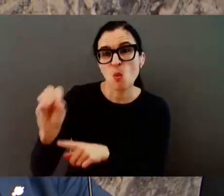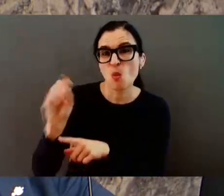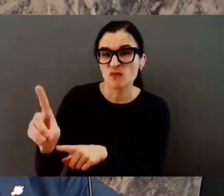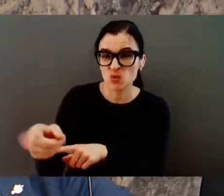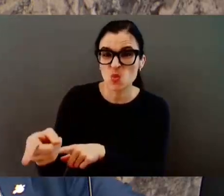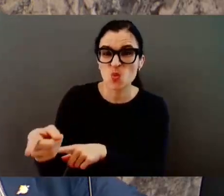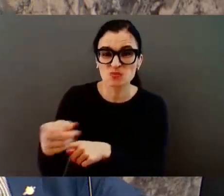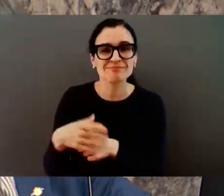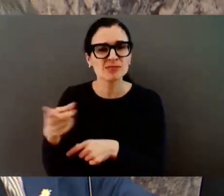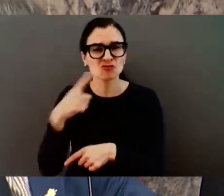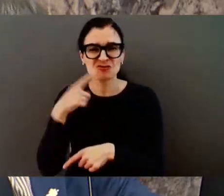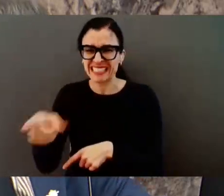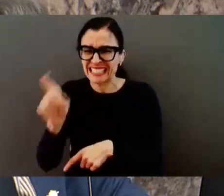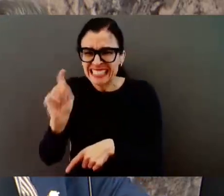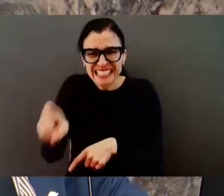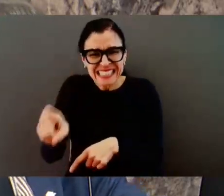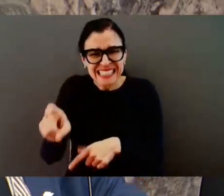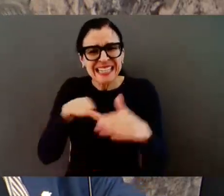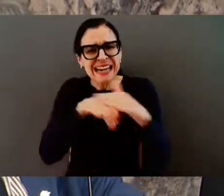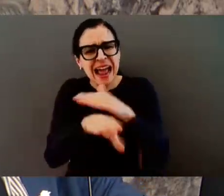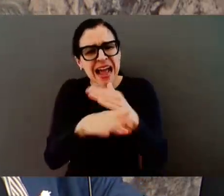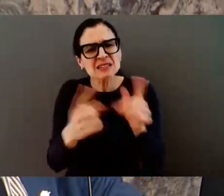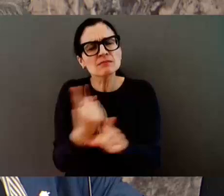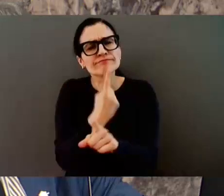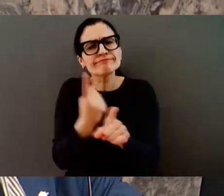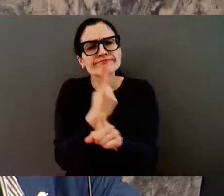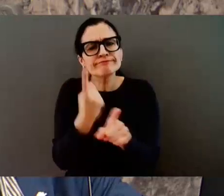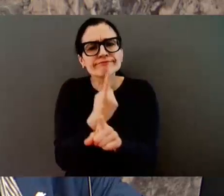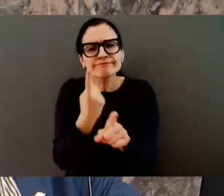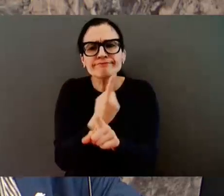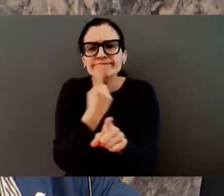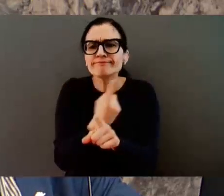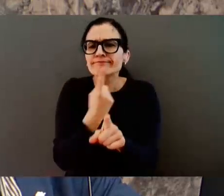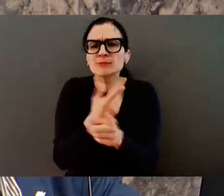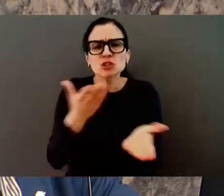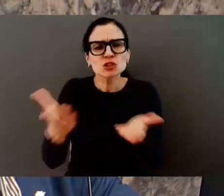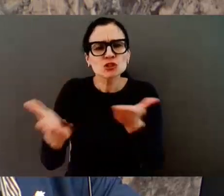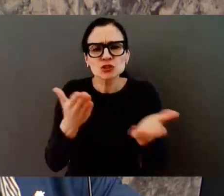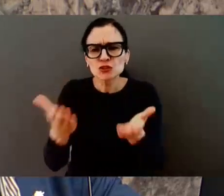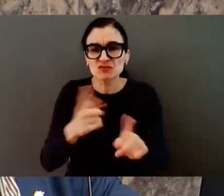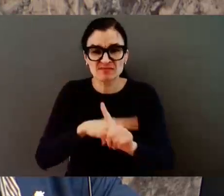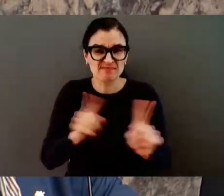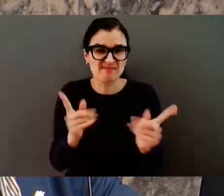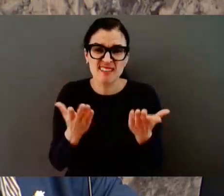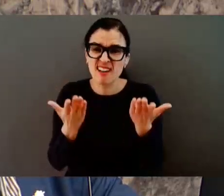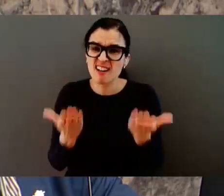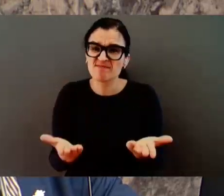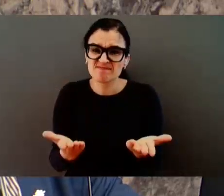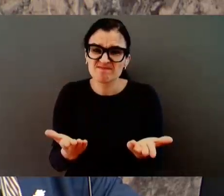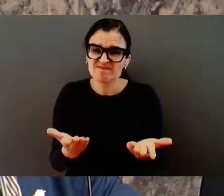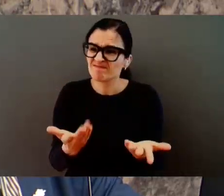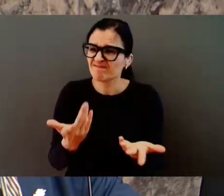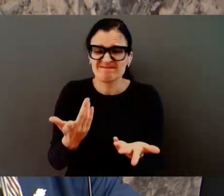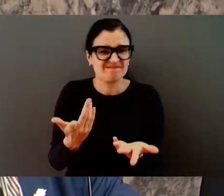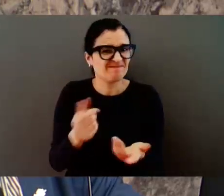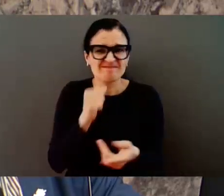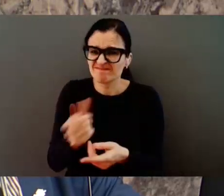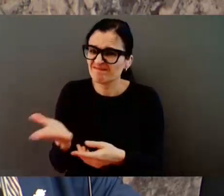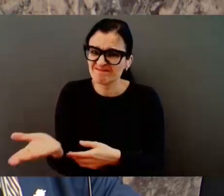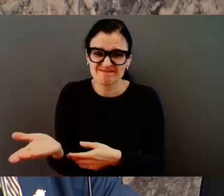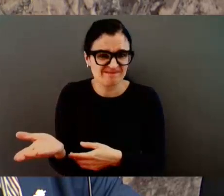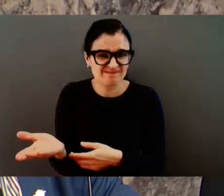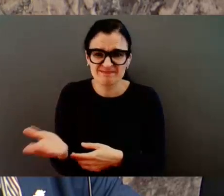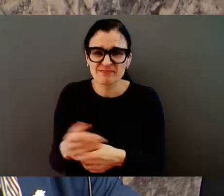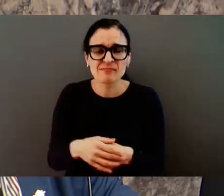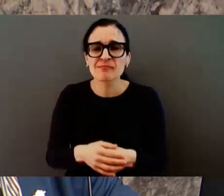challenges. But in BC today, that type of care simply does not exist. Reagan wasn't violent or a criminal.